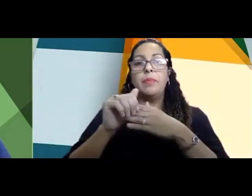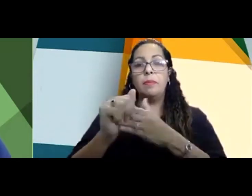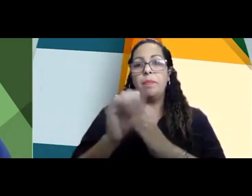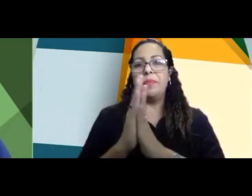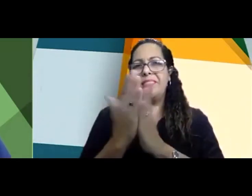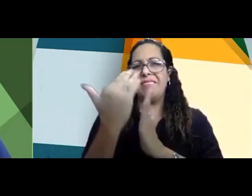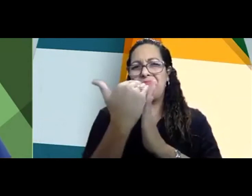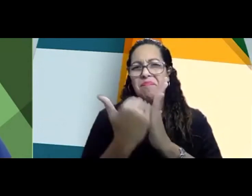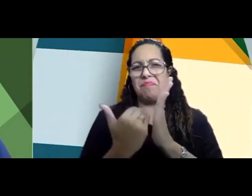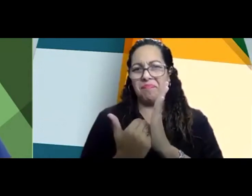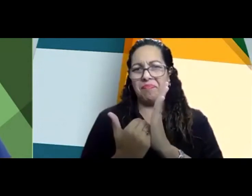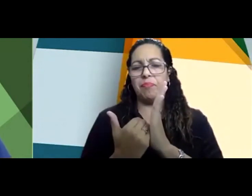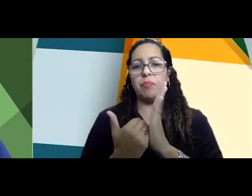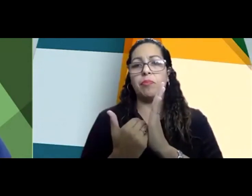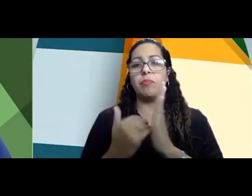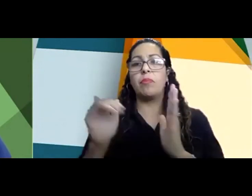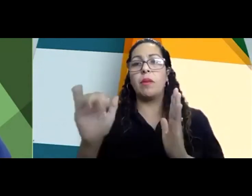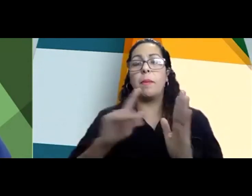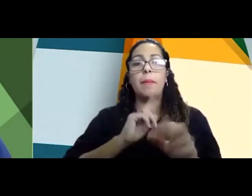contractual requirements to guarantee